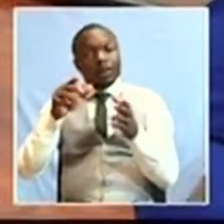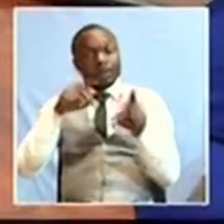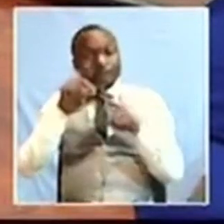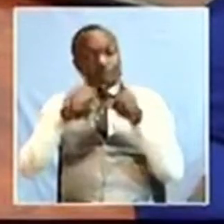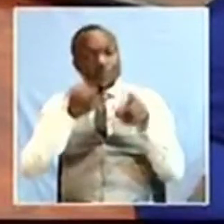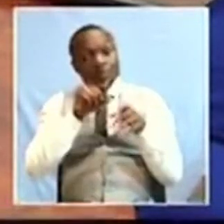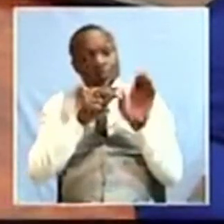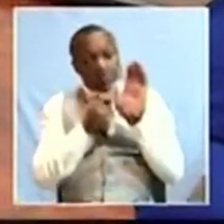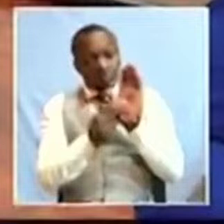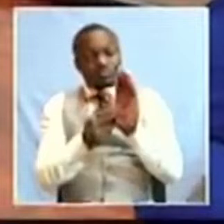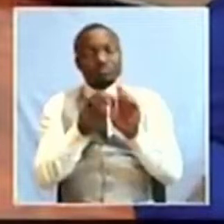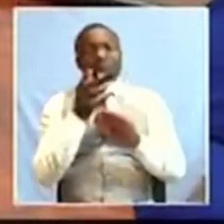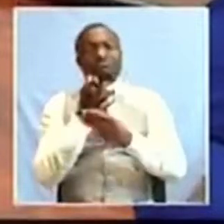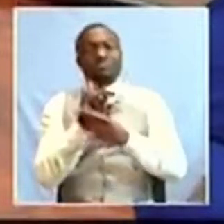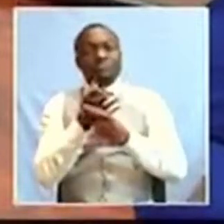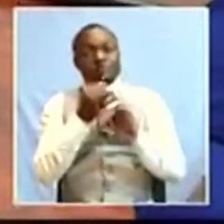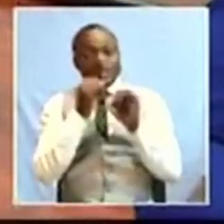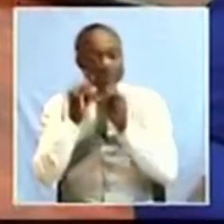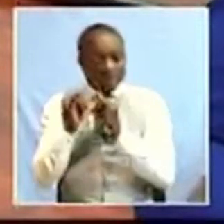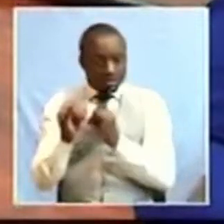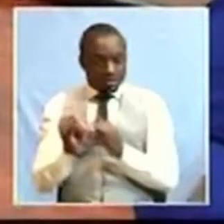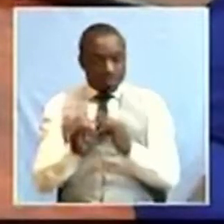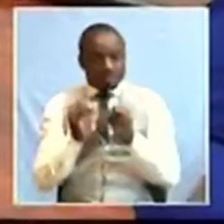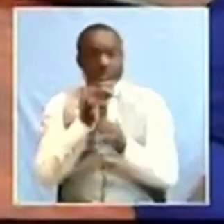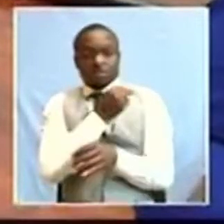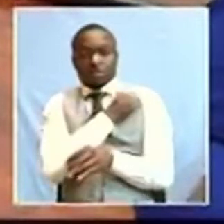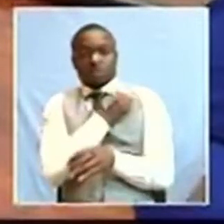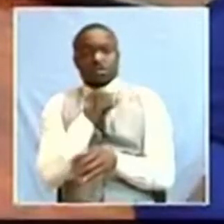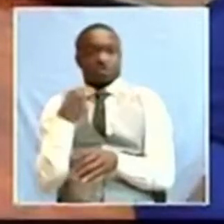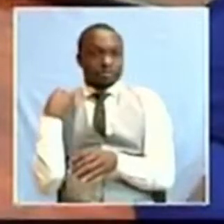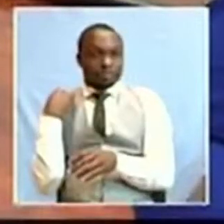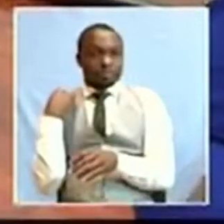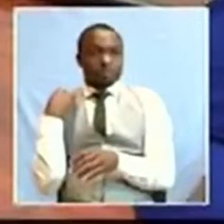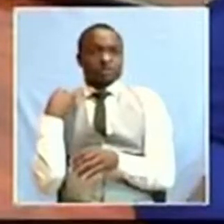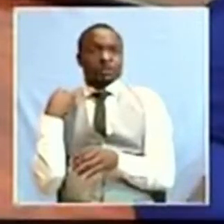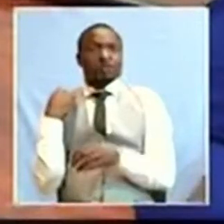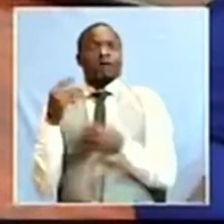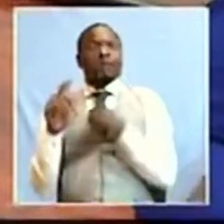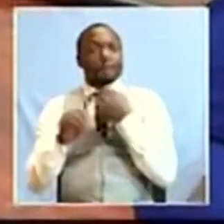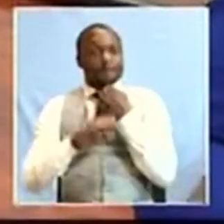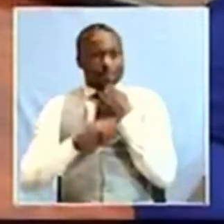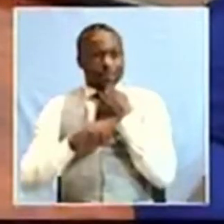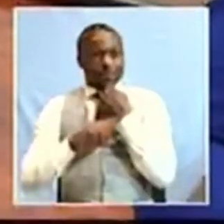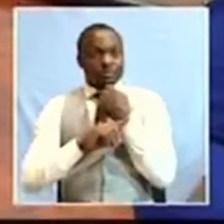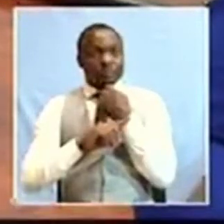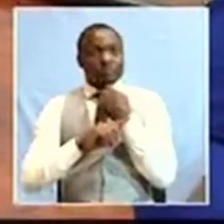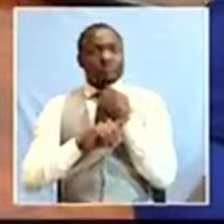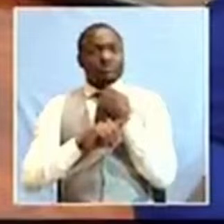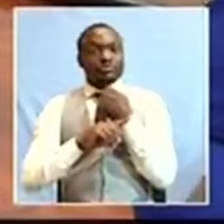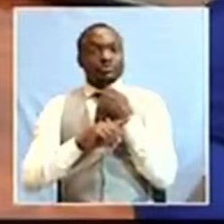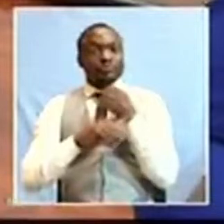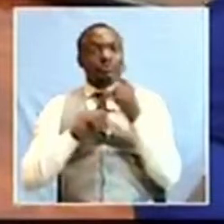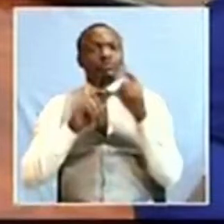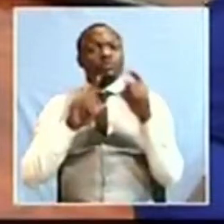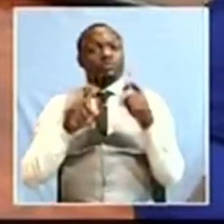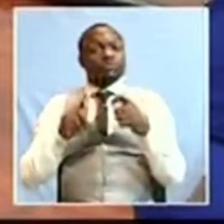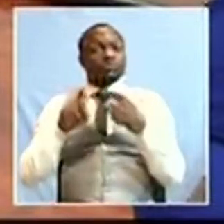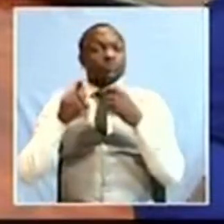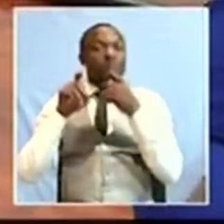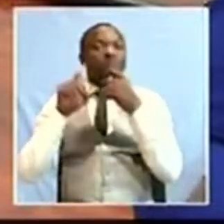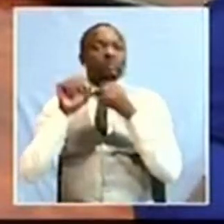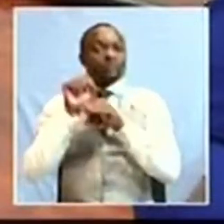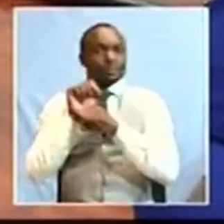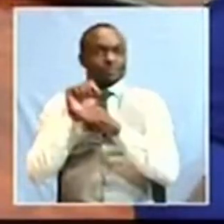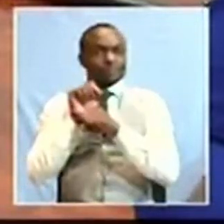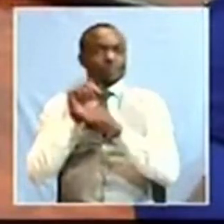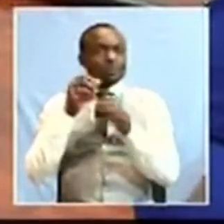proved difficult to implement as MONZE is a transit town and affected our performance